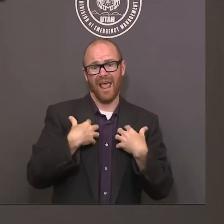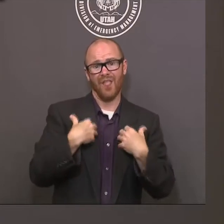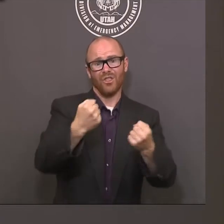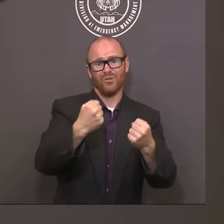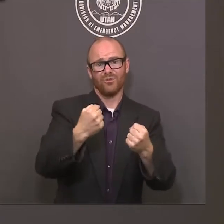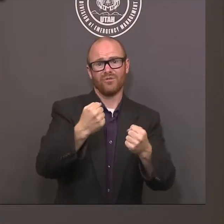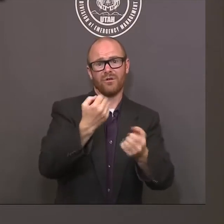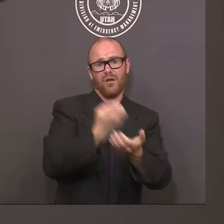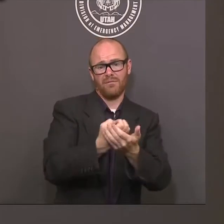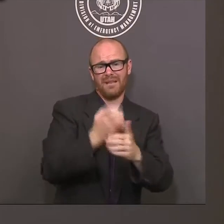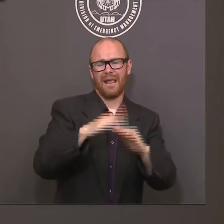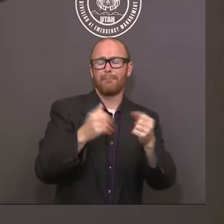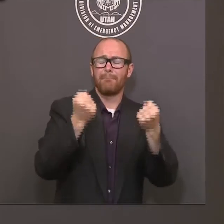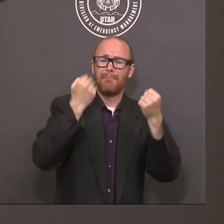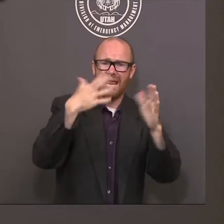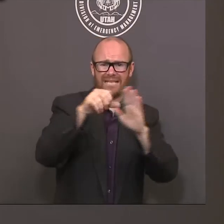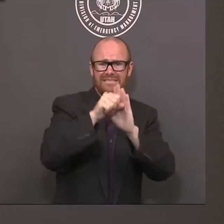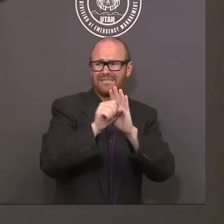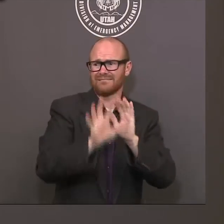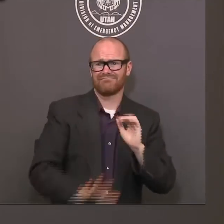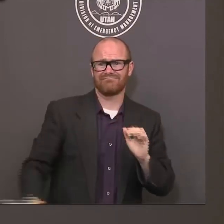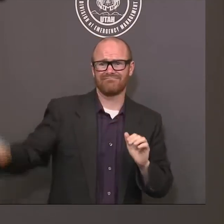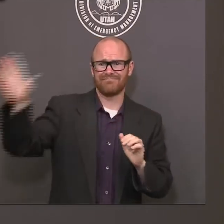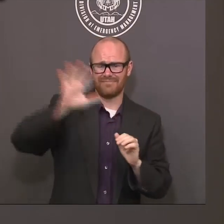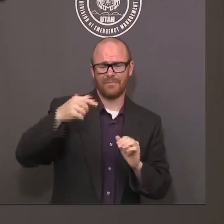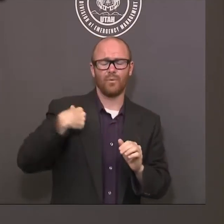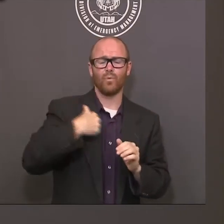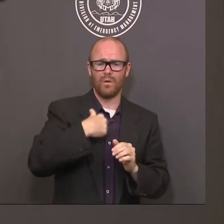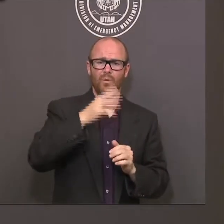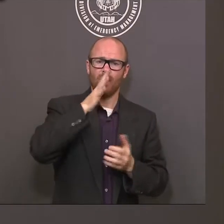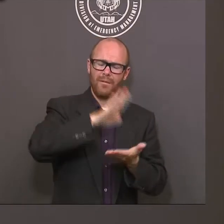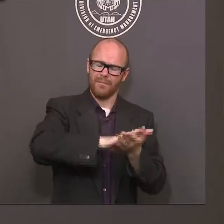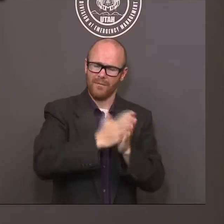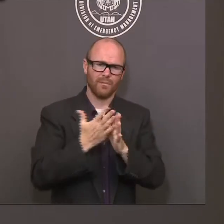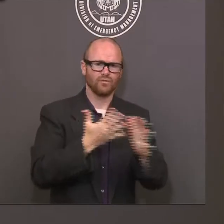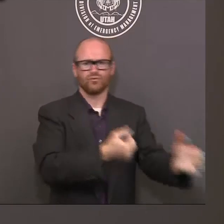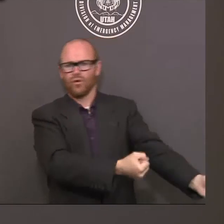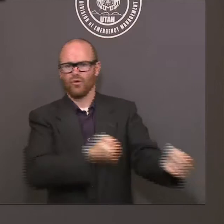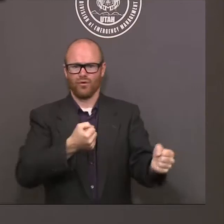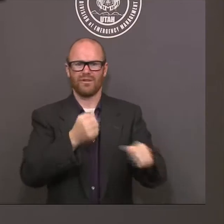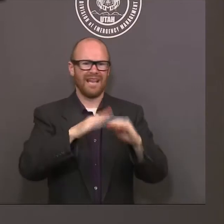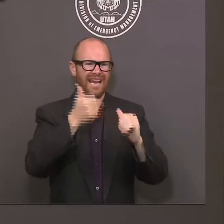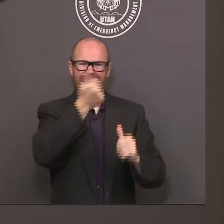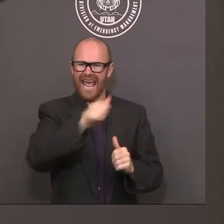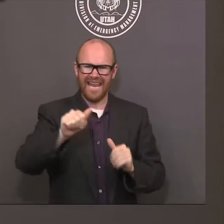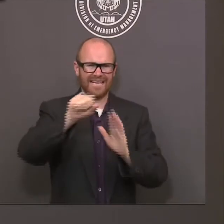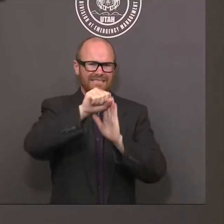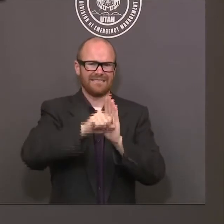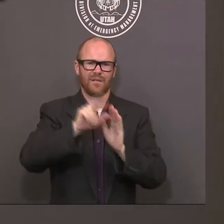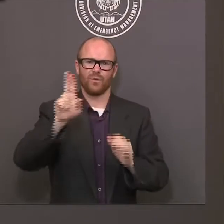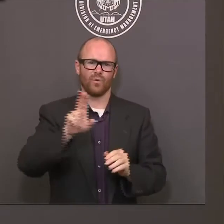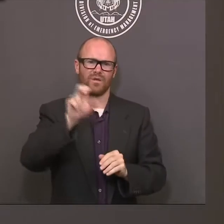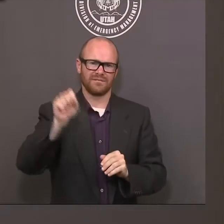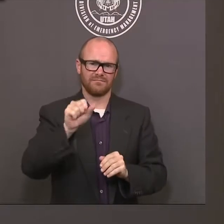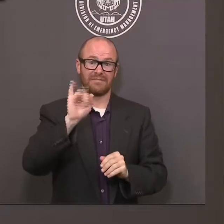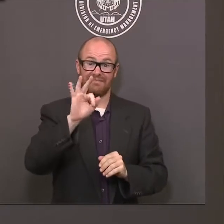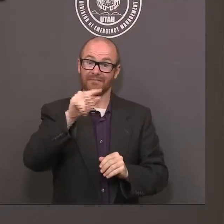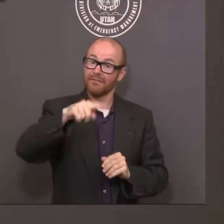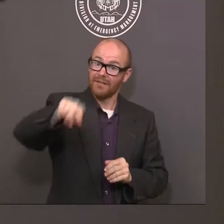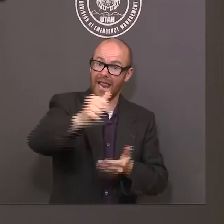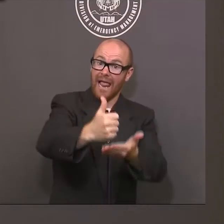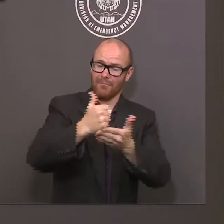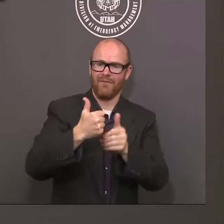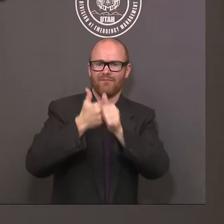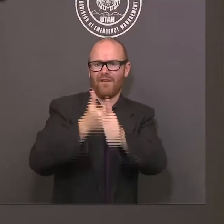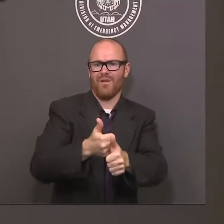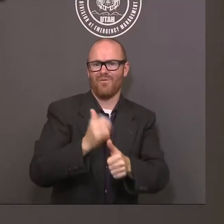I'm here to promise you, we'll recover faster and stronger than any state in America as we follow the plans we've got outlined for us today. So with